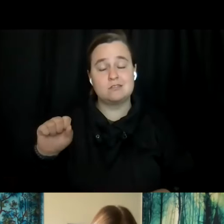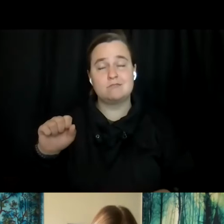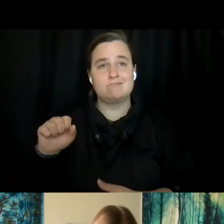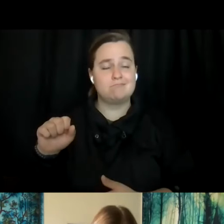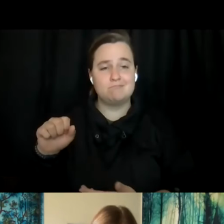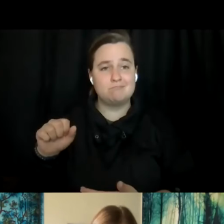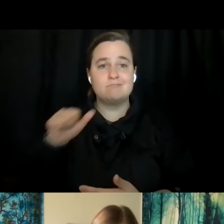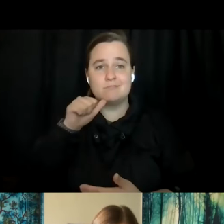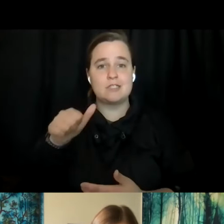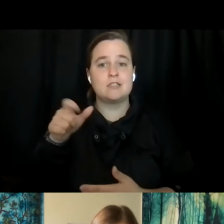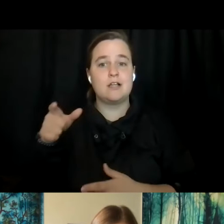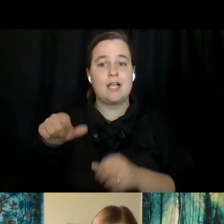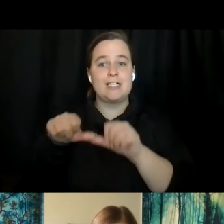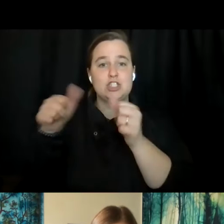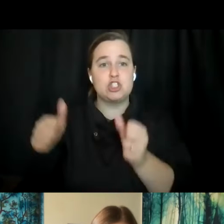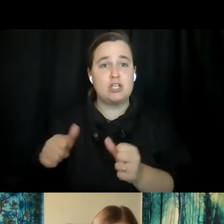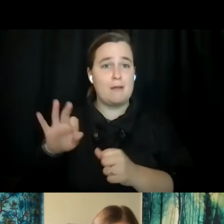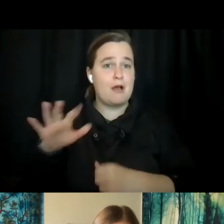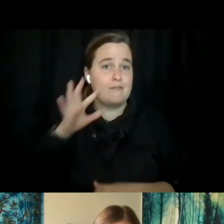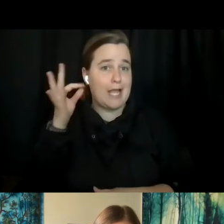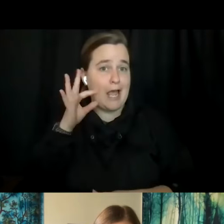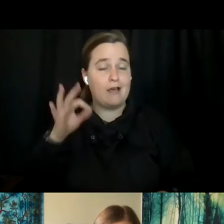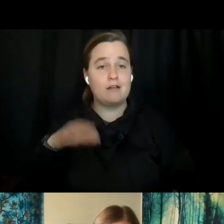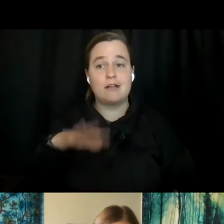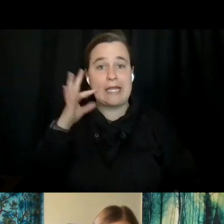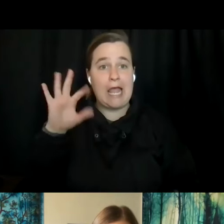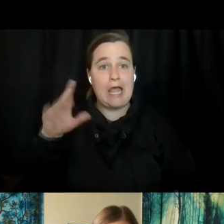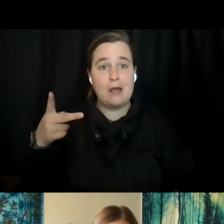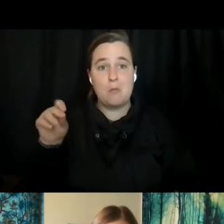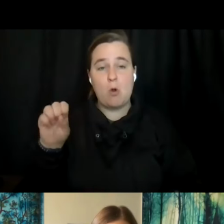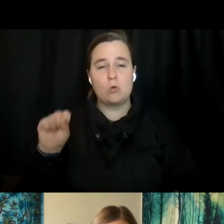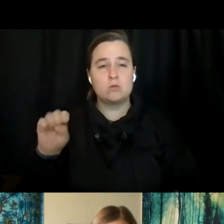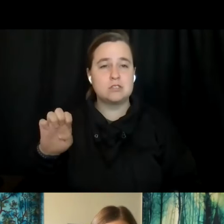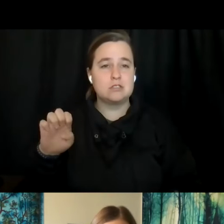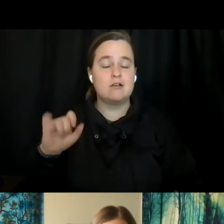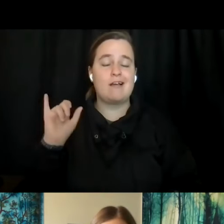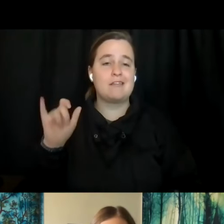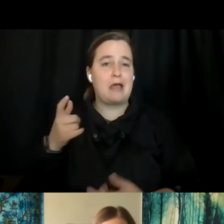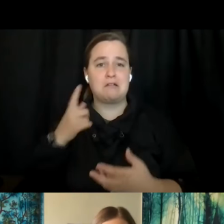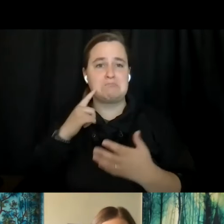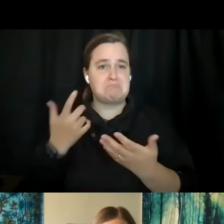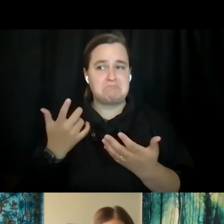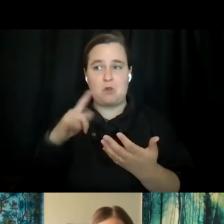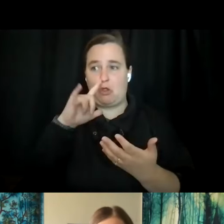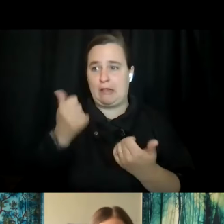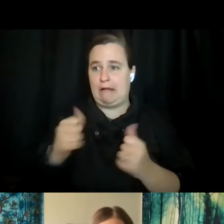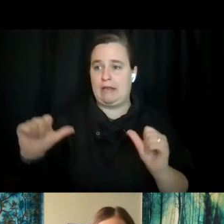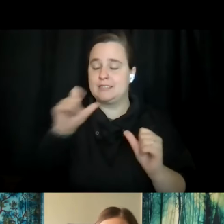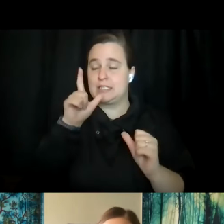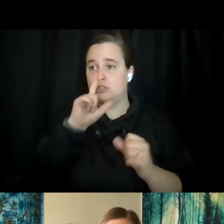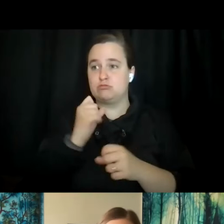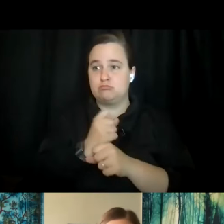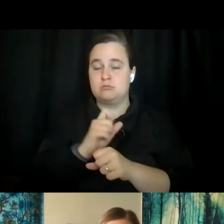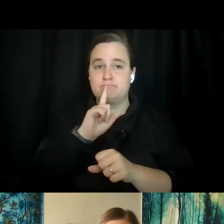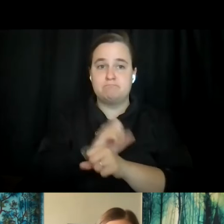like, this is the shape of a cat pose, but that can really look like anything. It doesn't have to look like a cat. Who knows what a cat looks